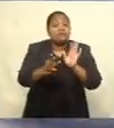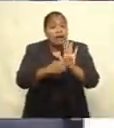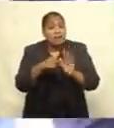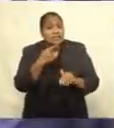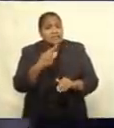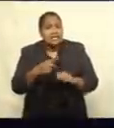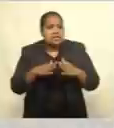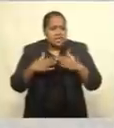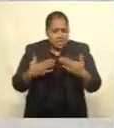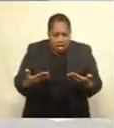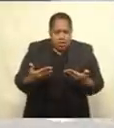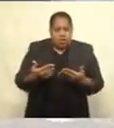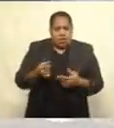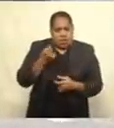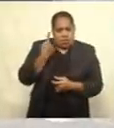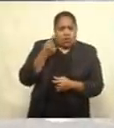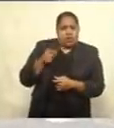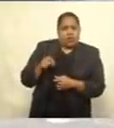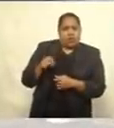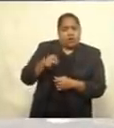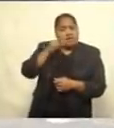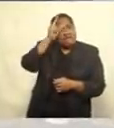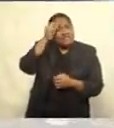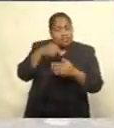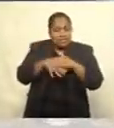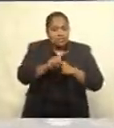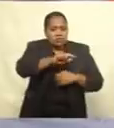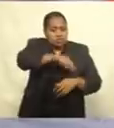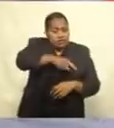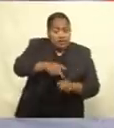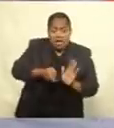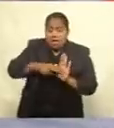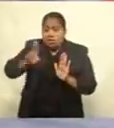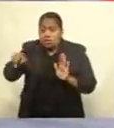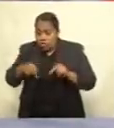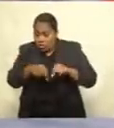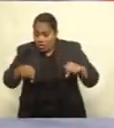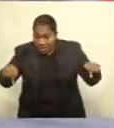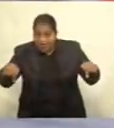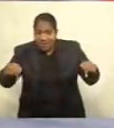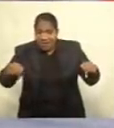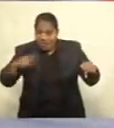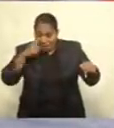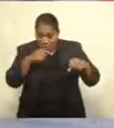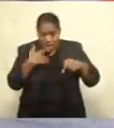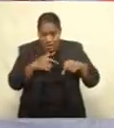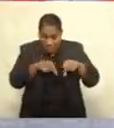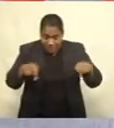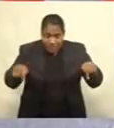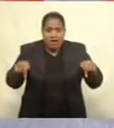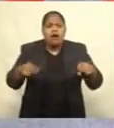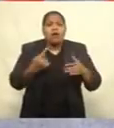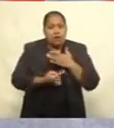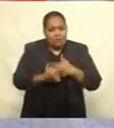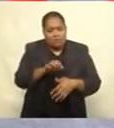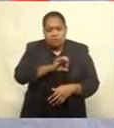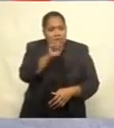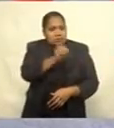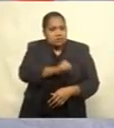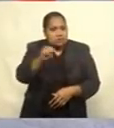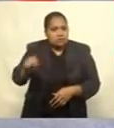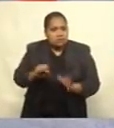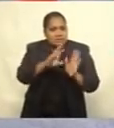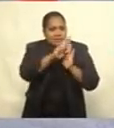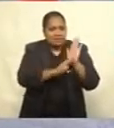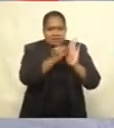his attention that Fijians in the Suva and Nosori areas are not taking the outbreak seriously and have disregarded all